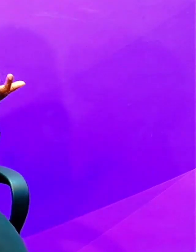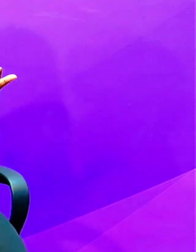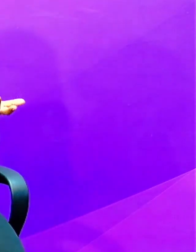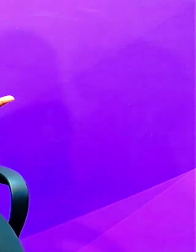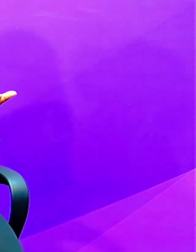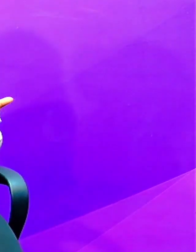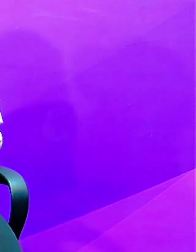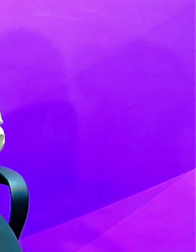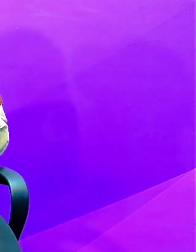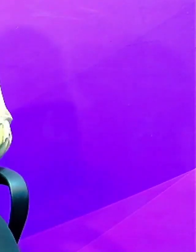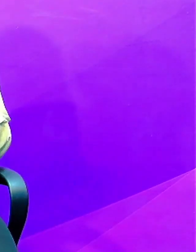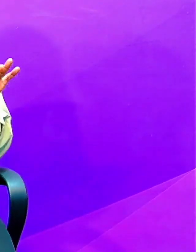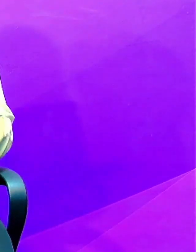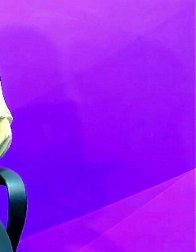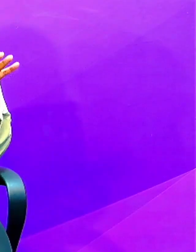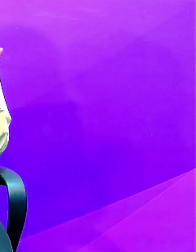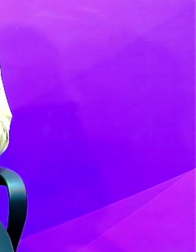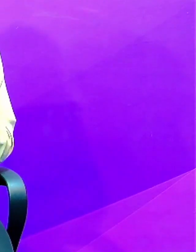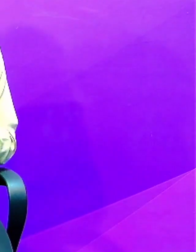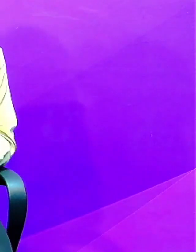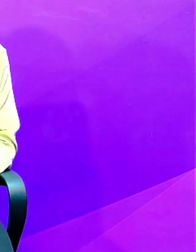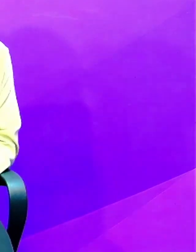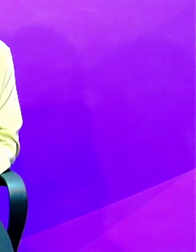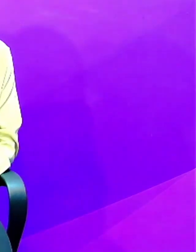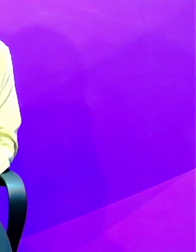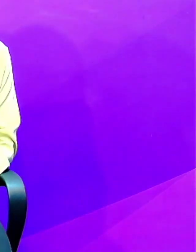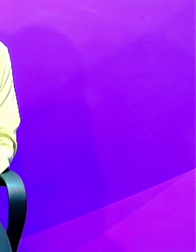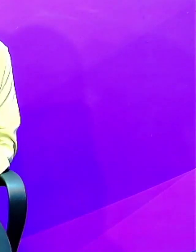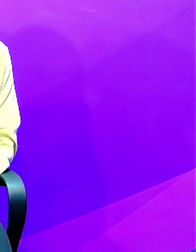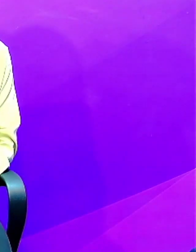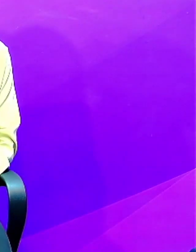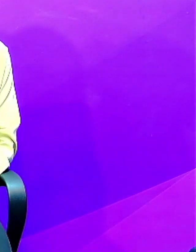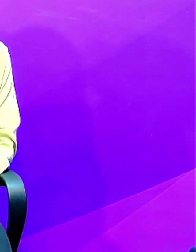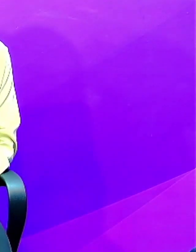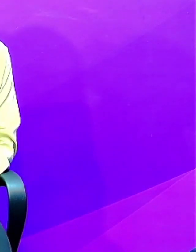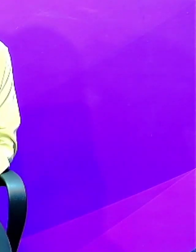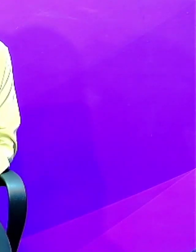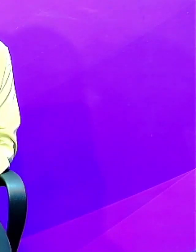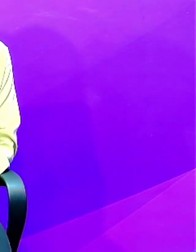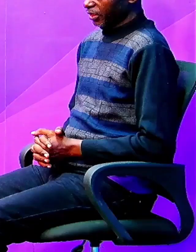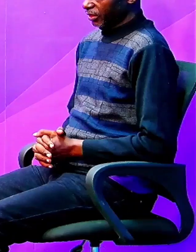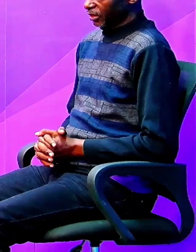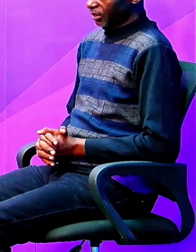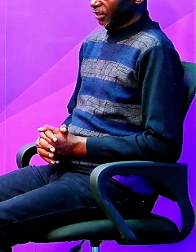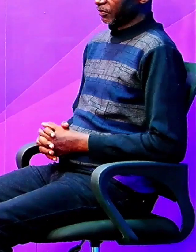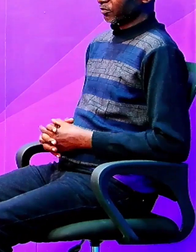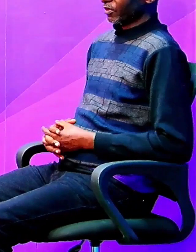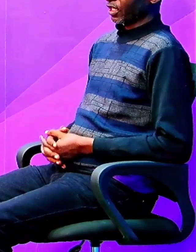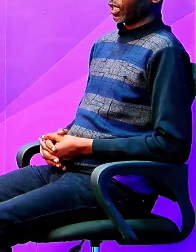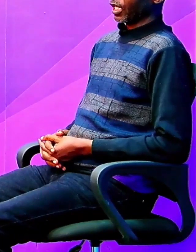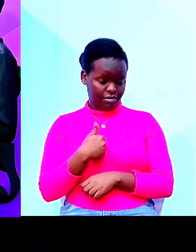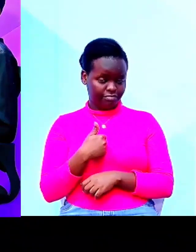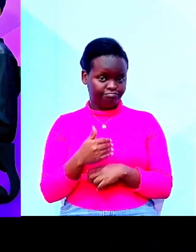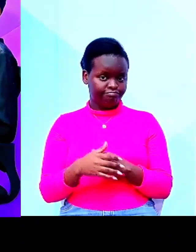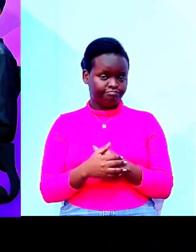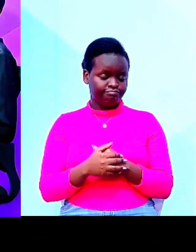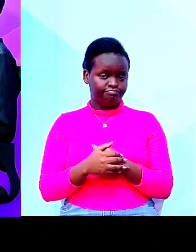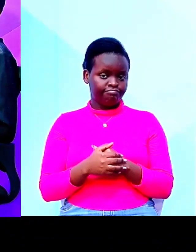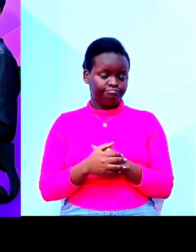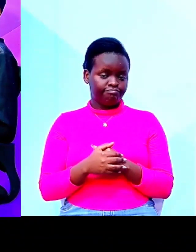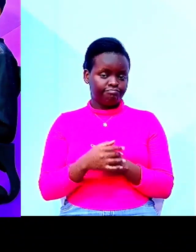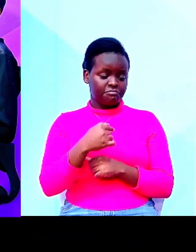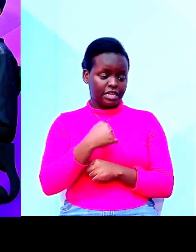with epilepsy, or did you get an injury? So how did you get epilepsy? No, for me, I